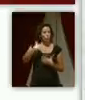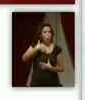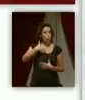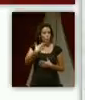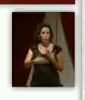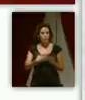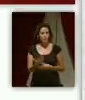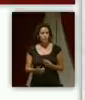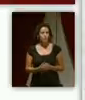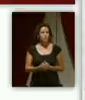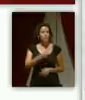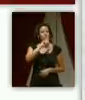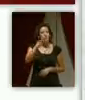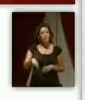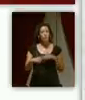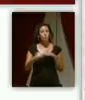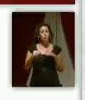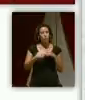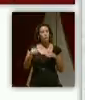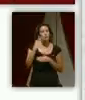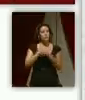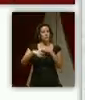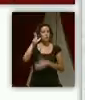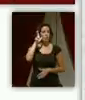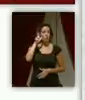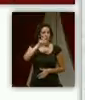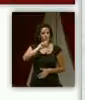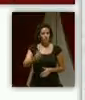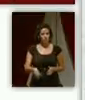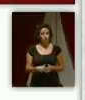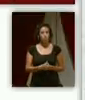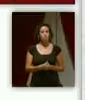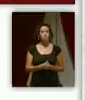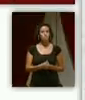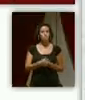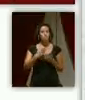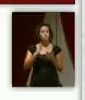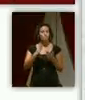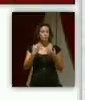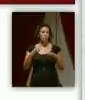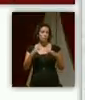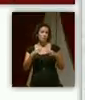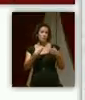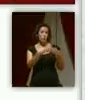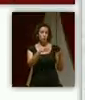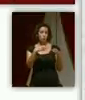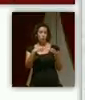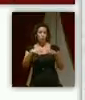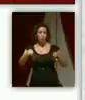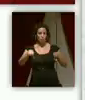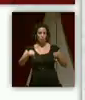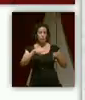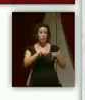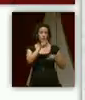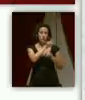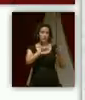typography. And finally, hearing loss. For example, well, two types of hearing